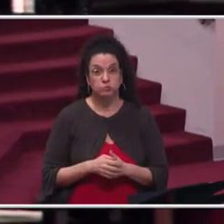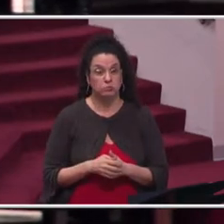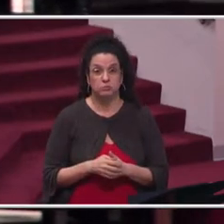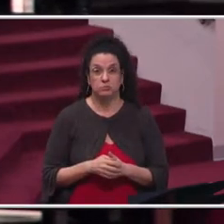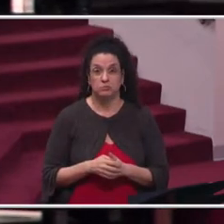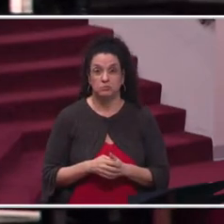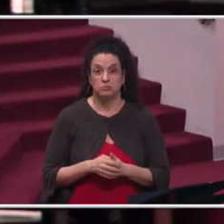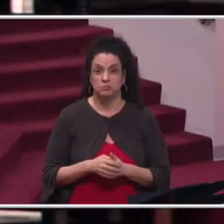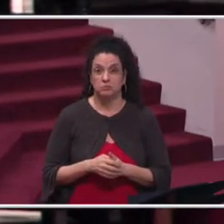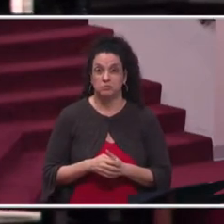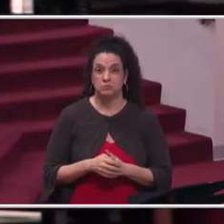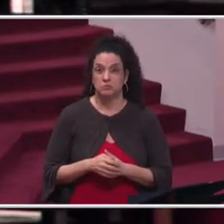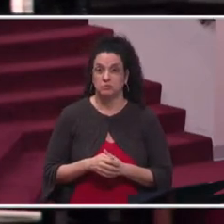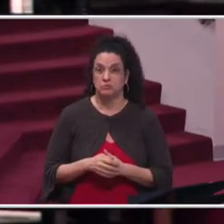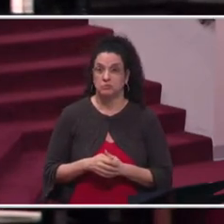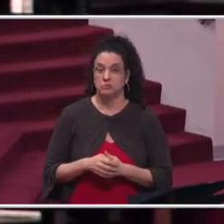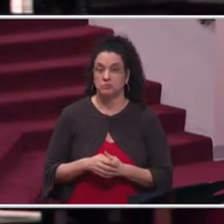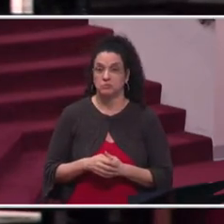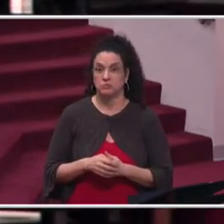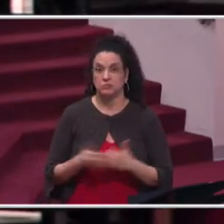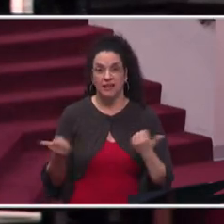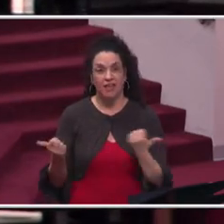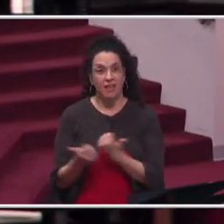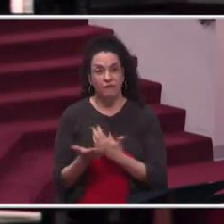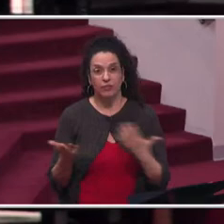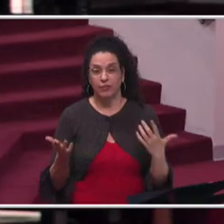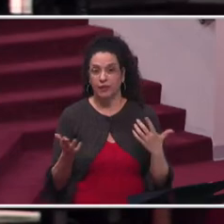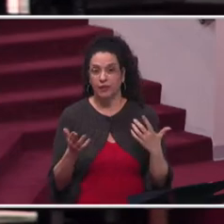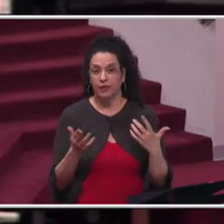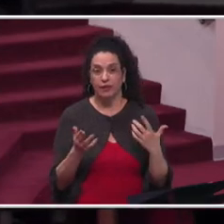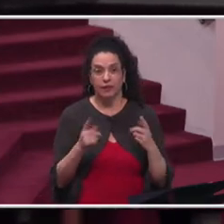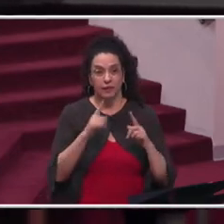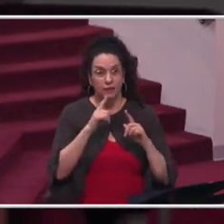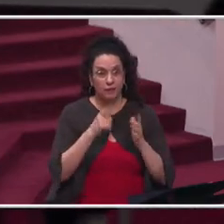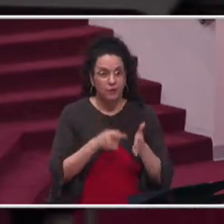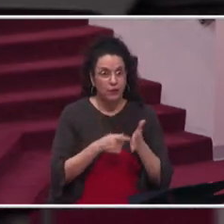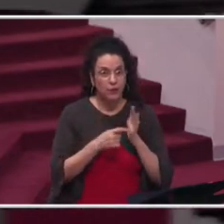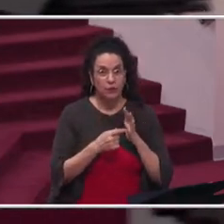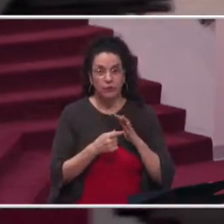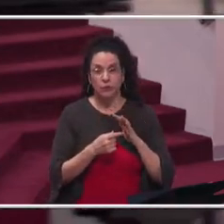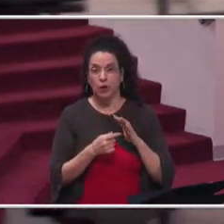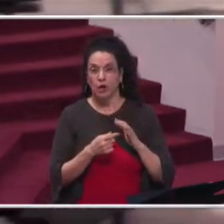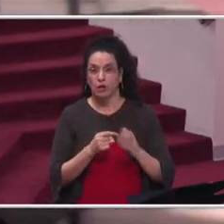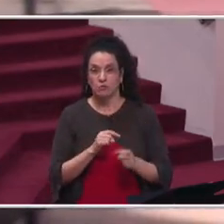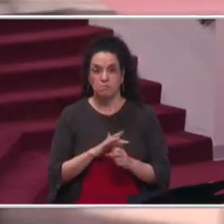Everything does not require a reaction. You know, and so